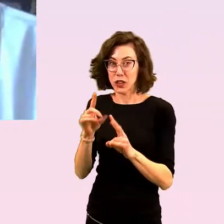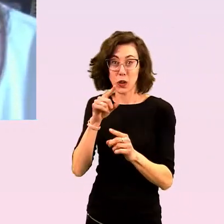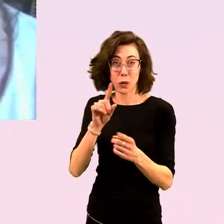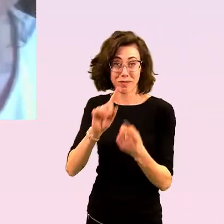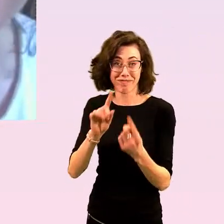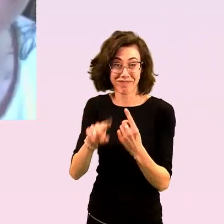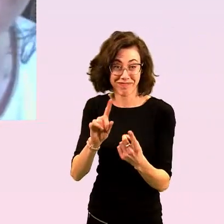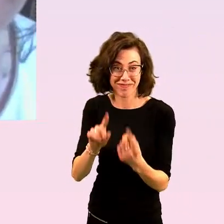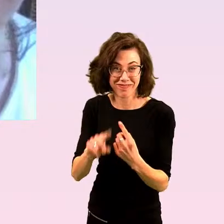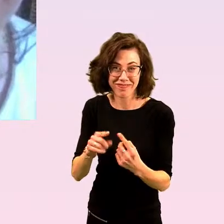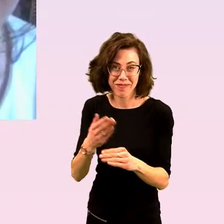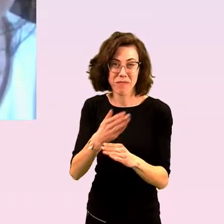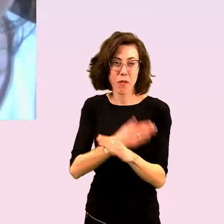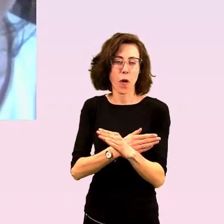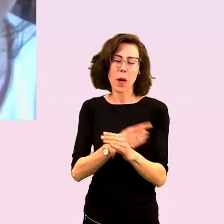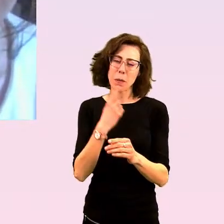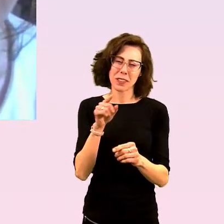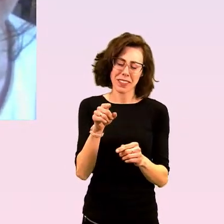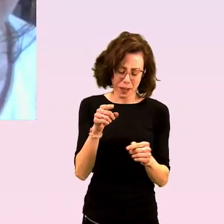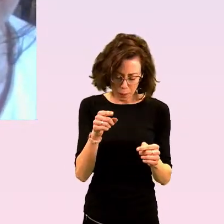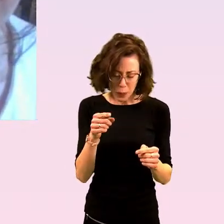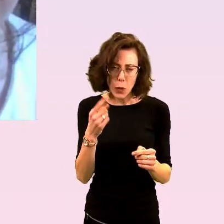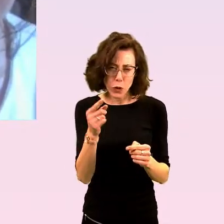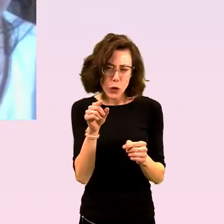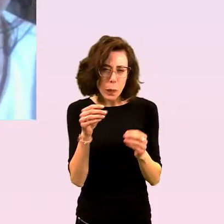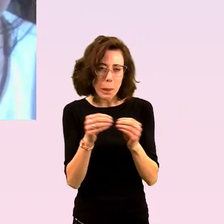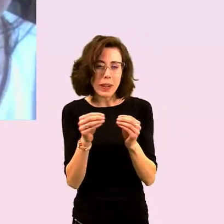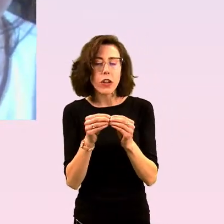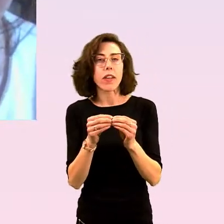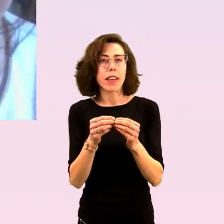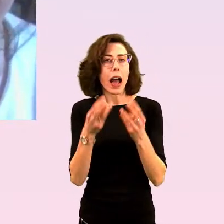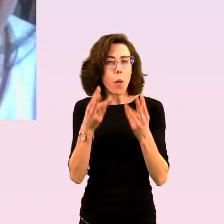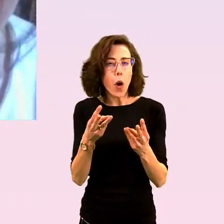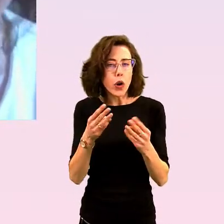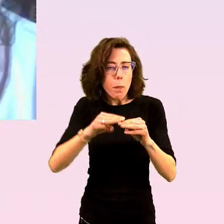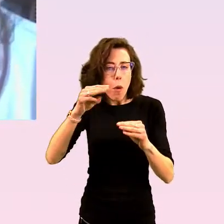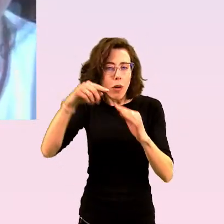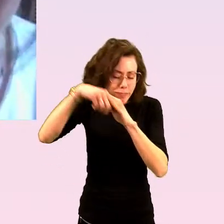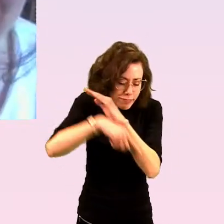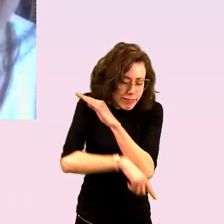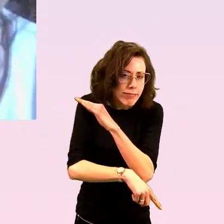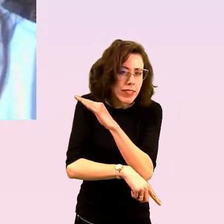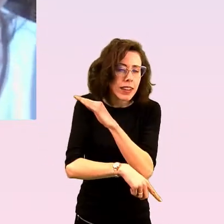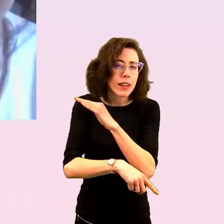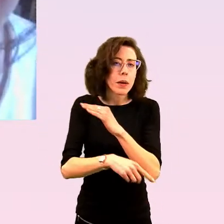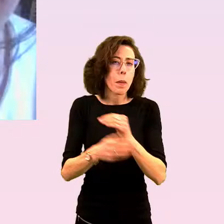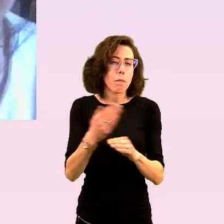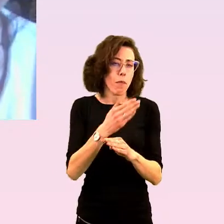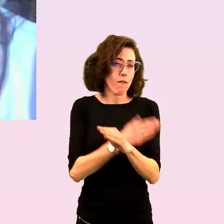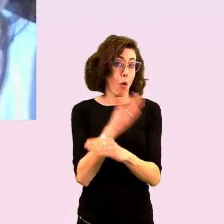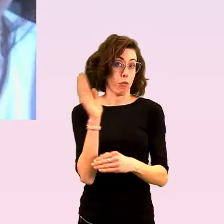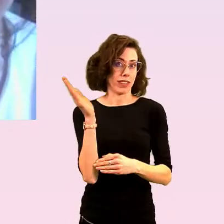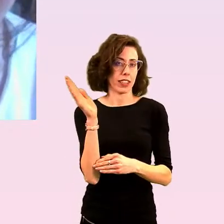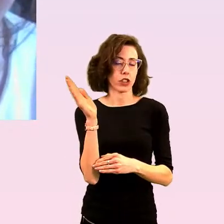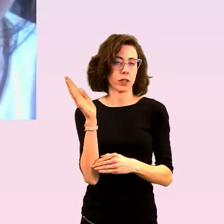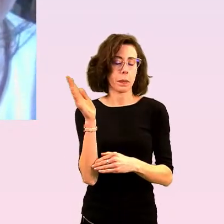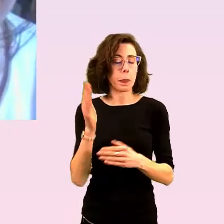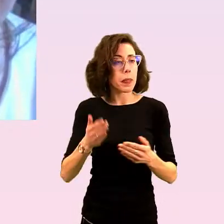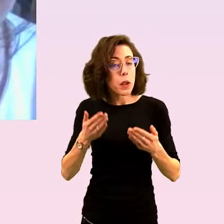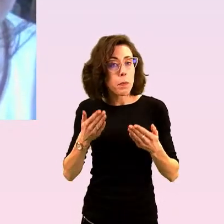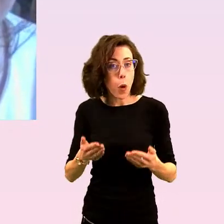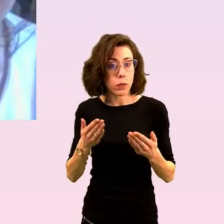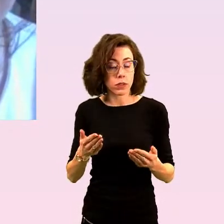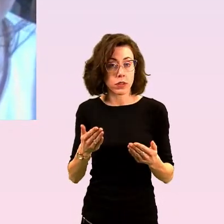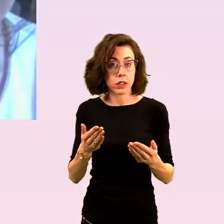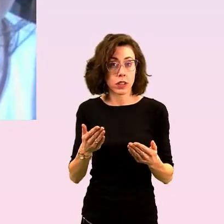But actually, it's something that you've just touched upon there, and I just want to get a little bit more insight before we see your fantastic presentations. All we have at the moment is the